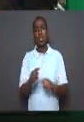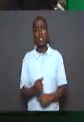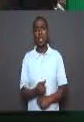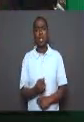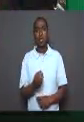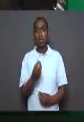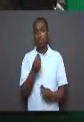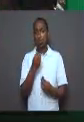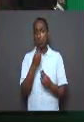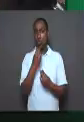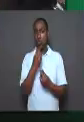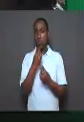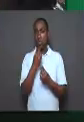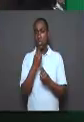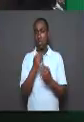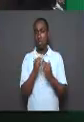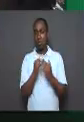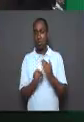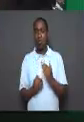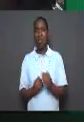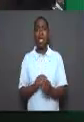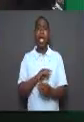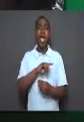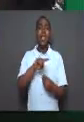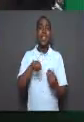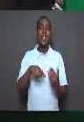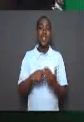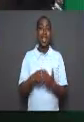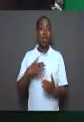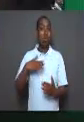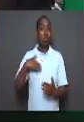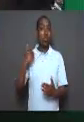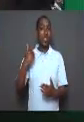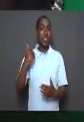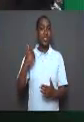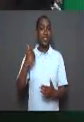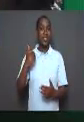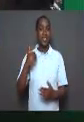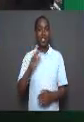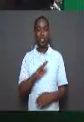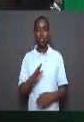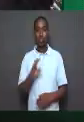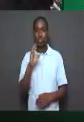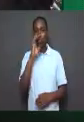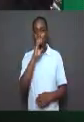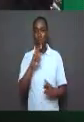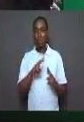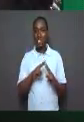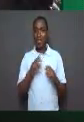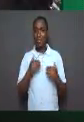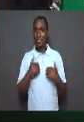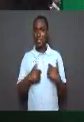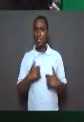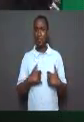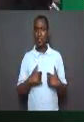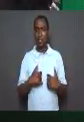Fortunately, the majority of the young people in Ethiopia are very sensible and